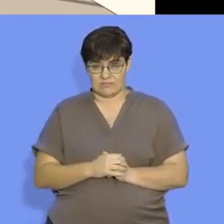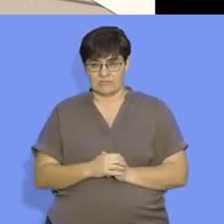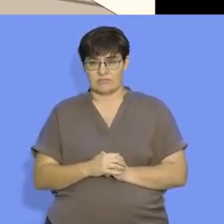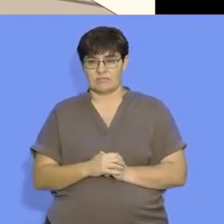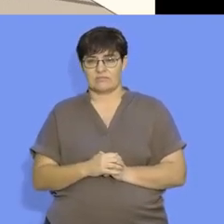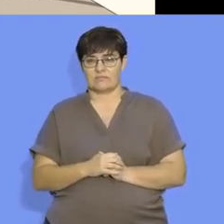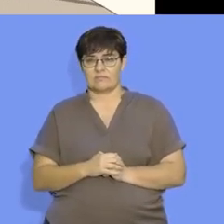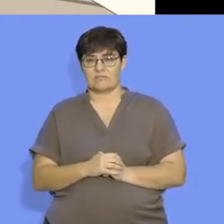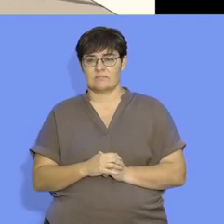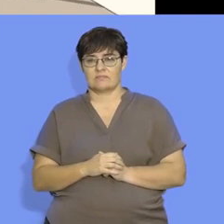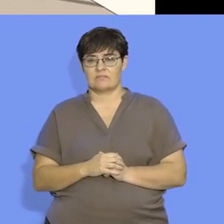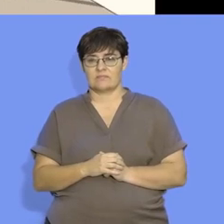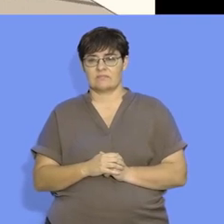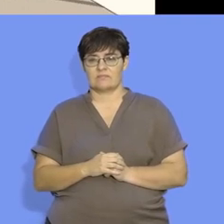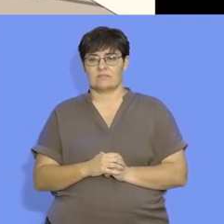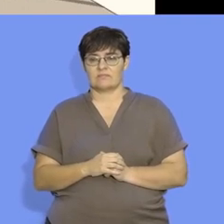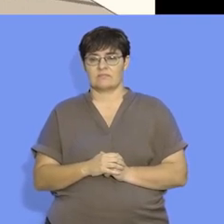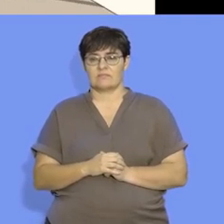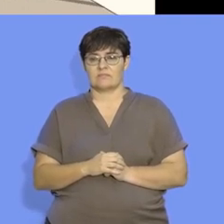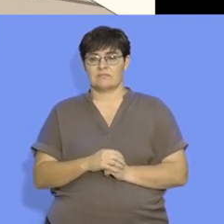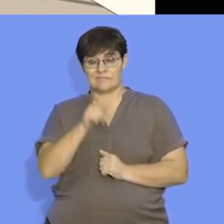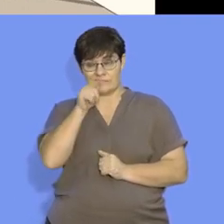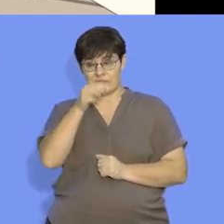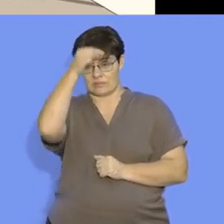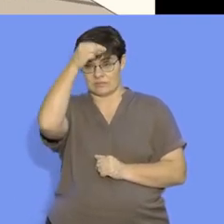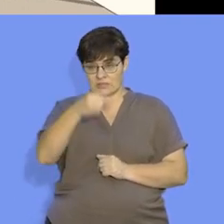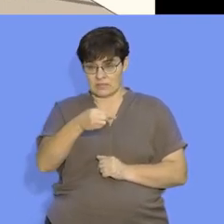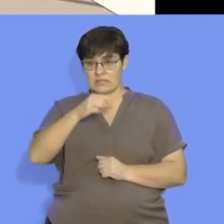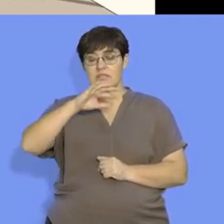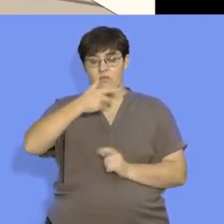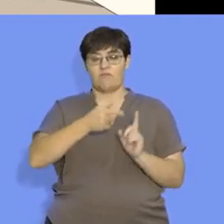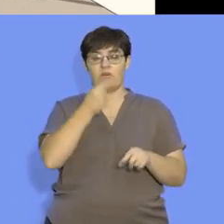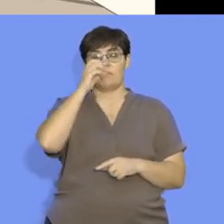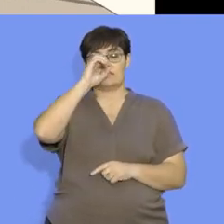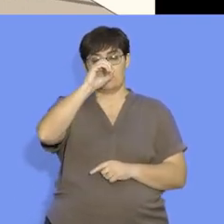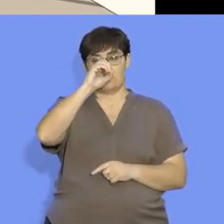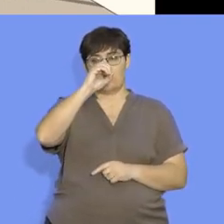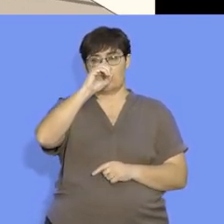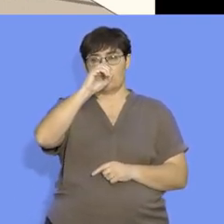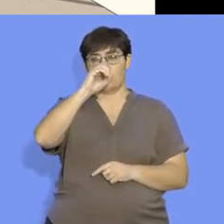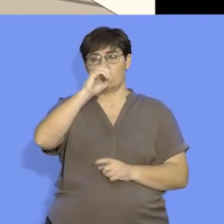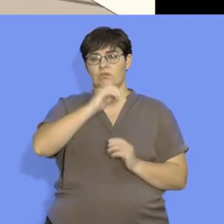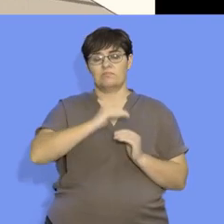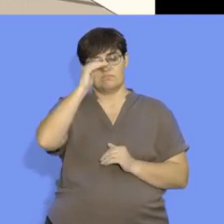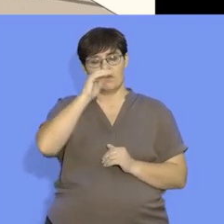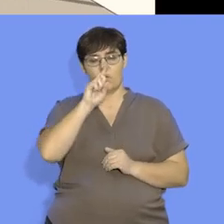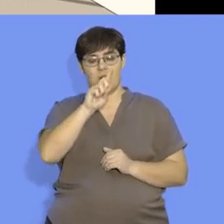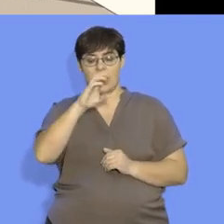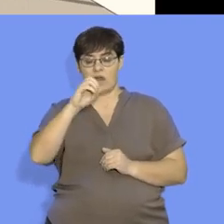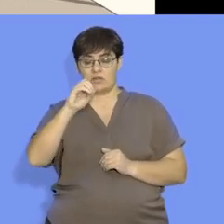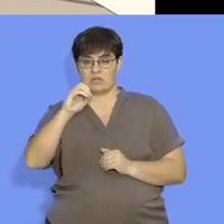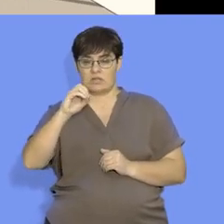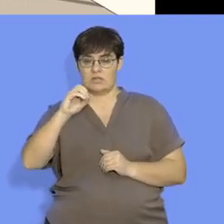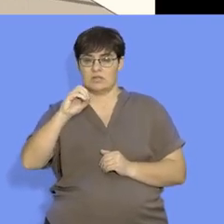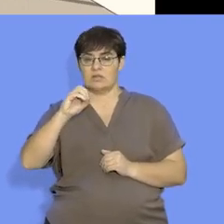burette. Okay, that's our burette. Okay, so this burette is calibrated from 0 to, in this case,